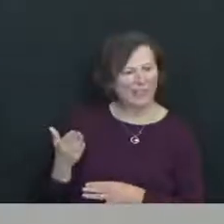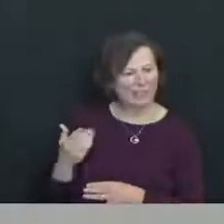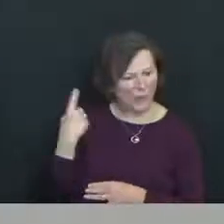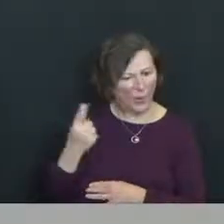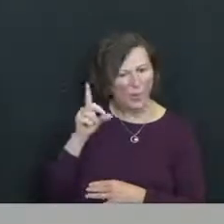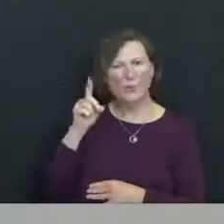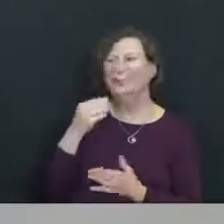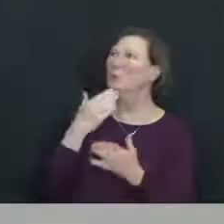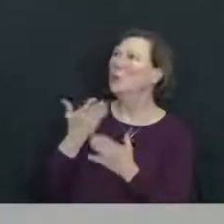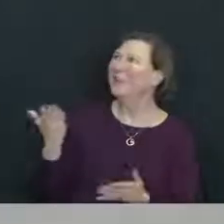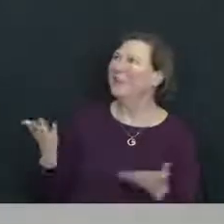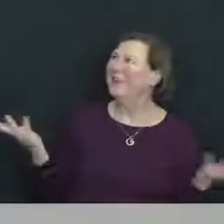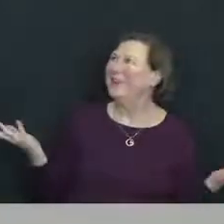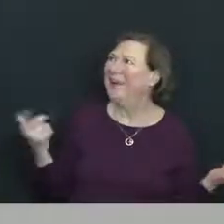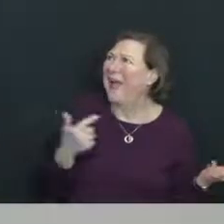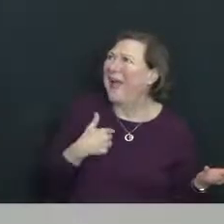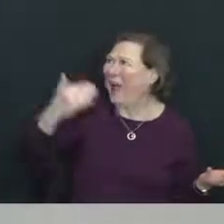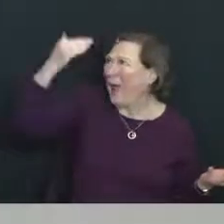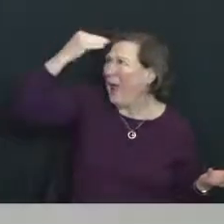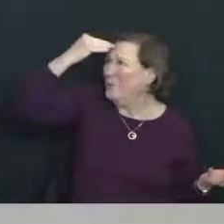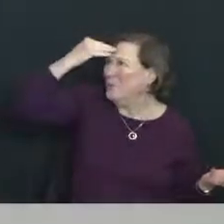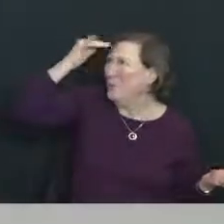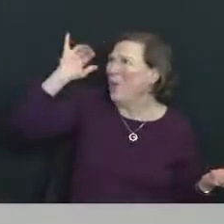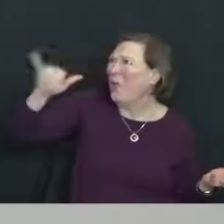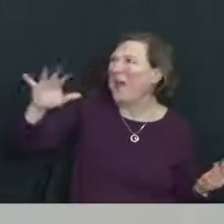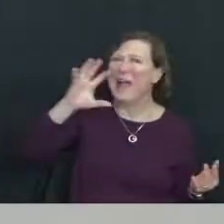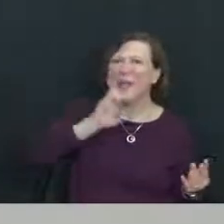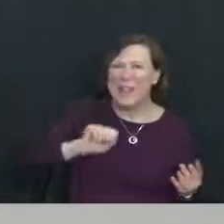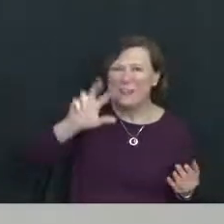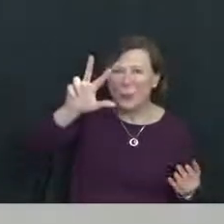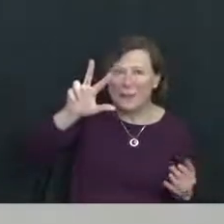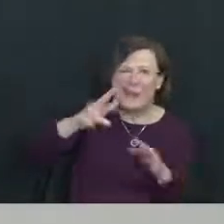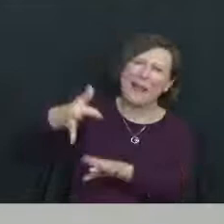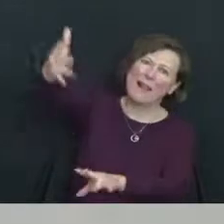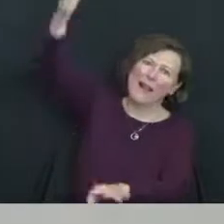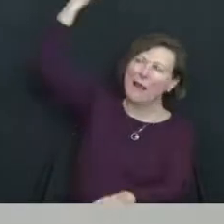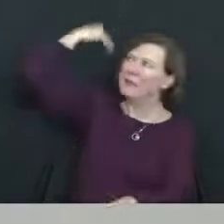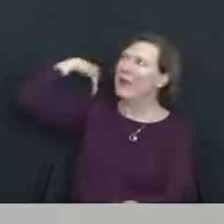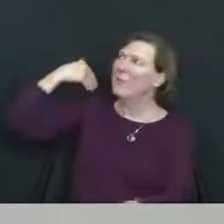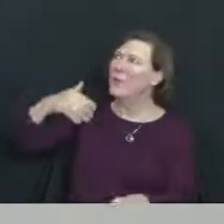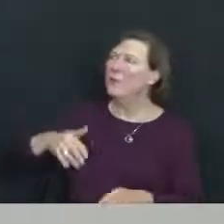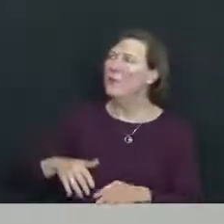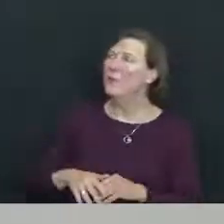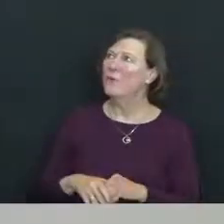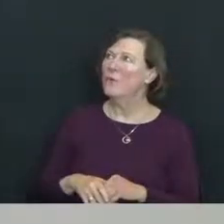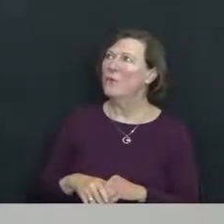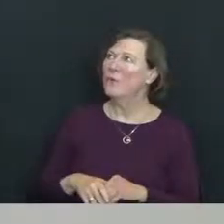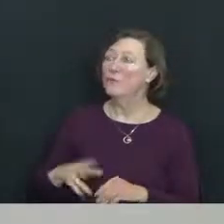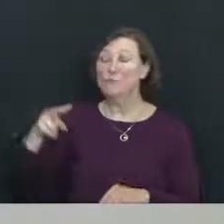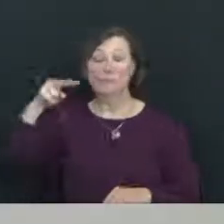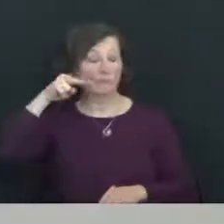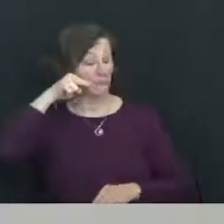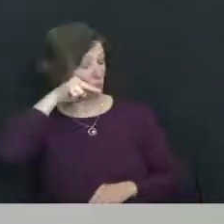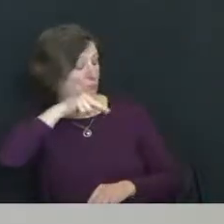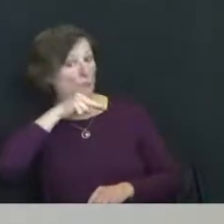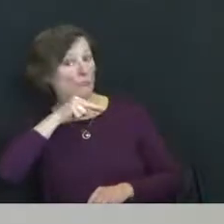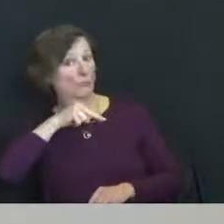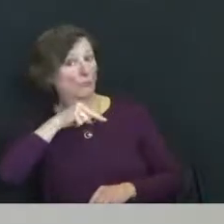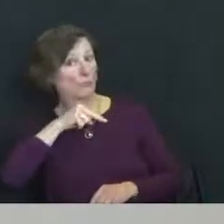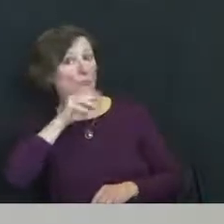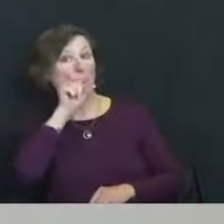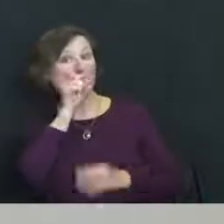things? I knew that when I was 3 years old, monk." Looking down at the governor, Bird's